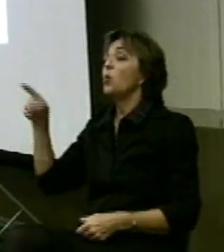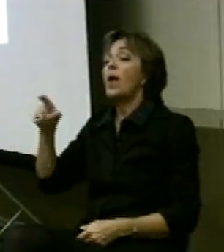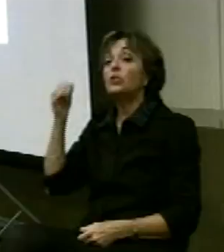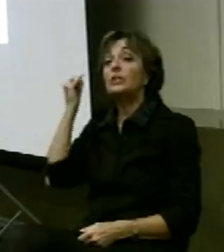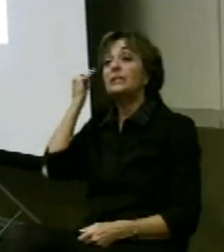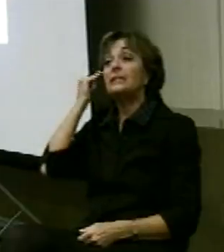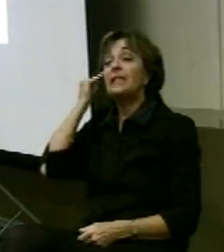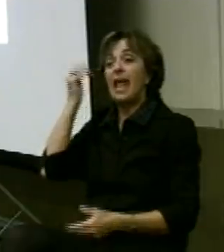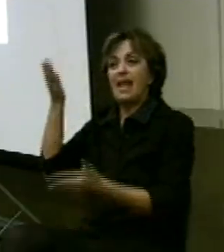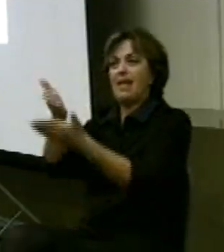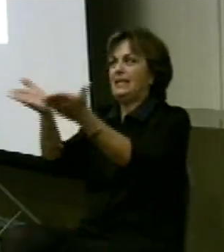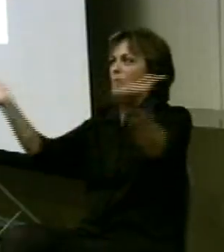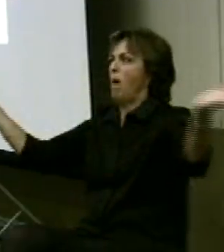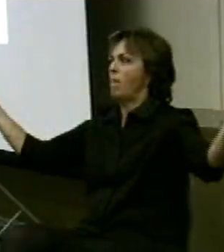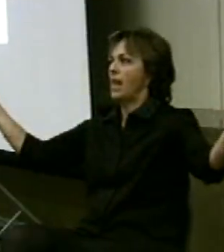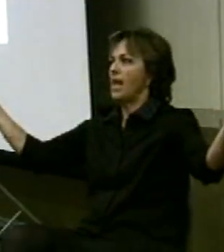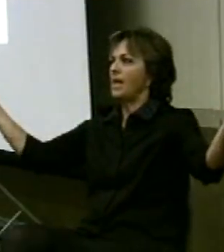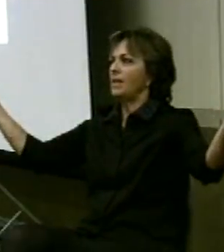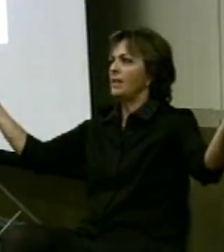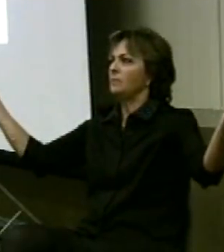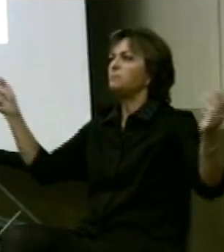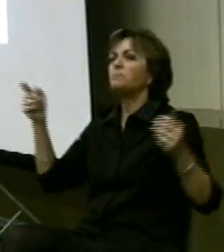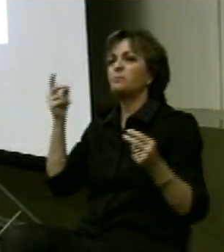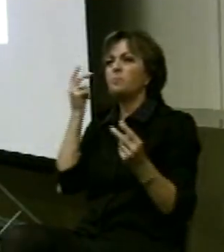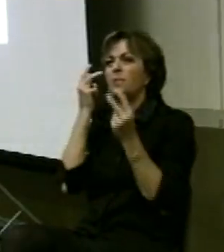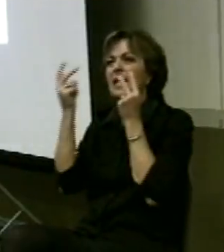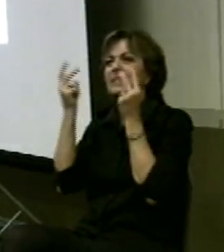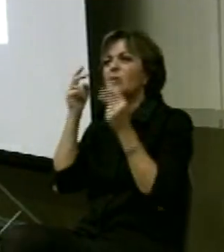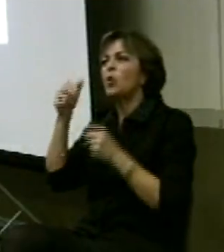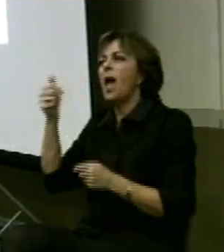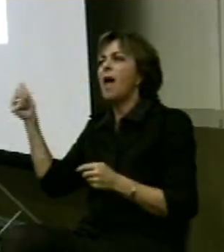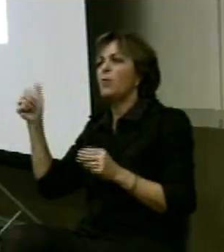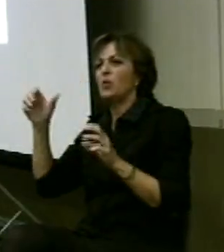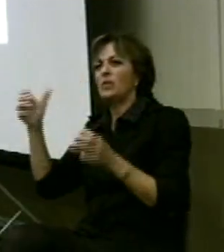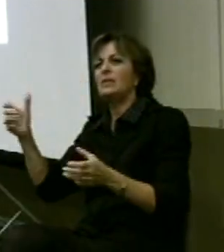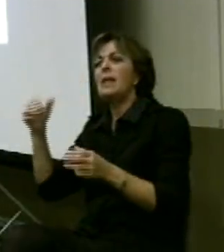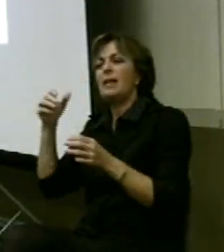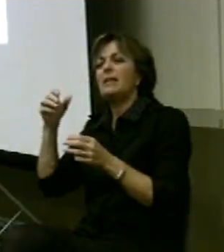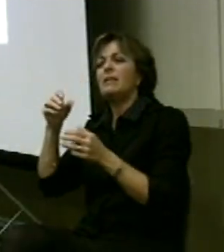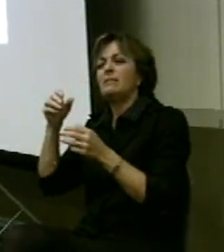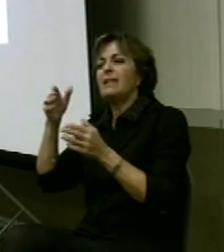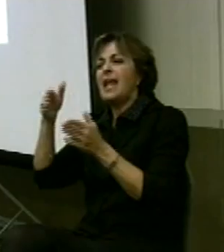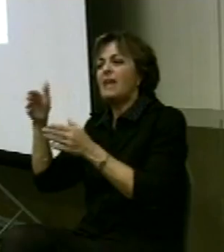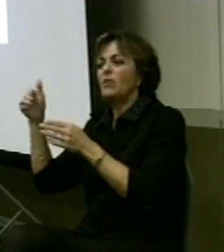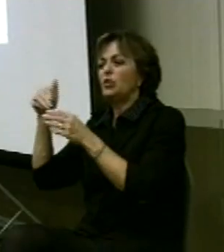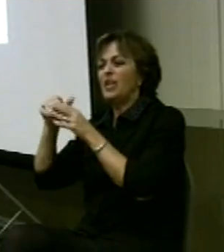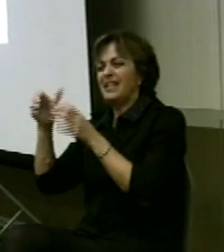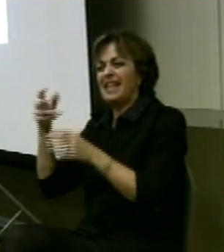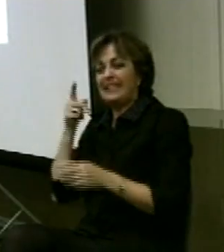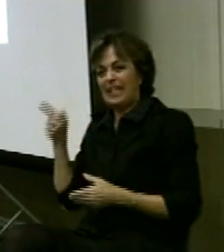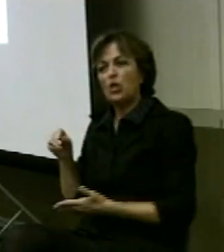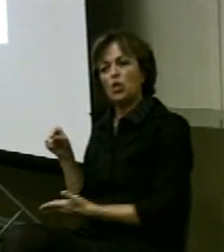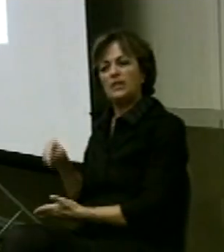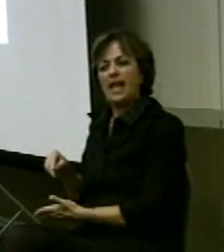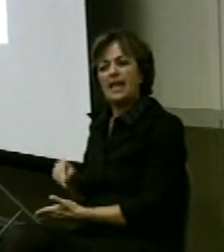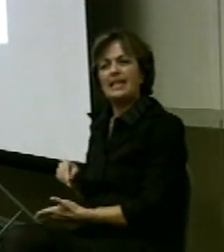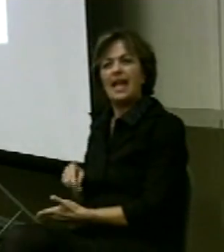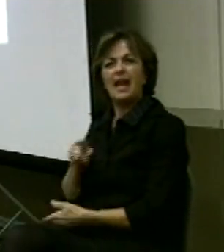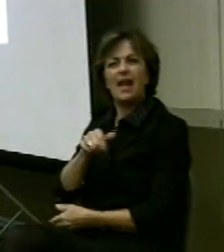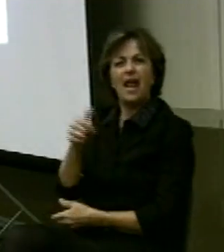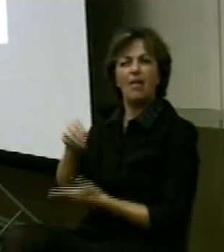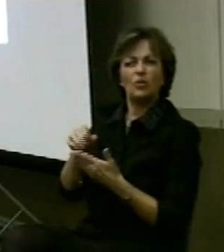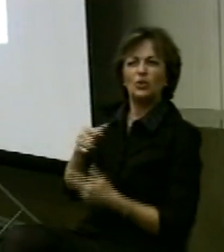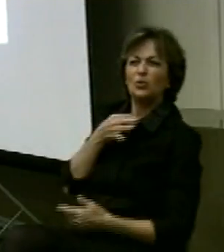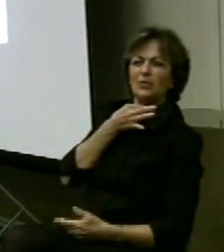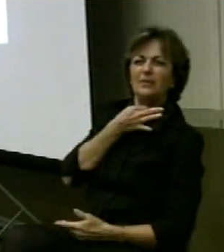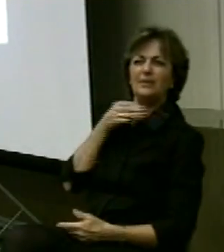a public thing where it is visual and others in the class can see that you're taking data and other students are asking you, what are